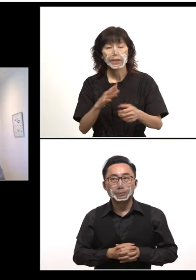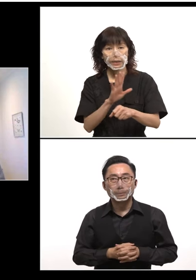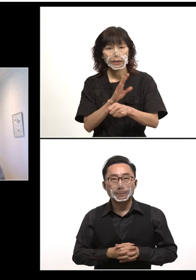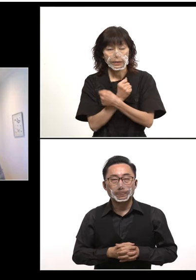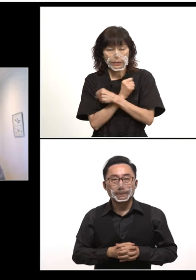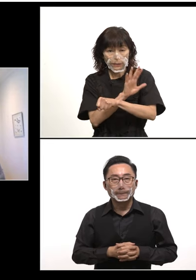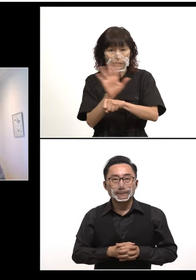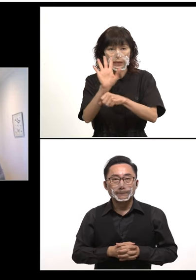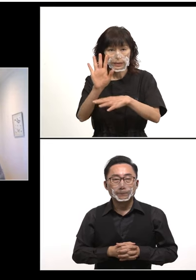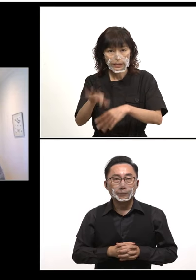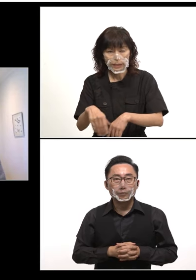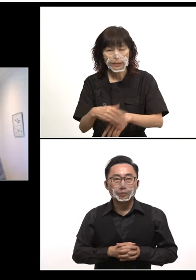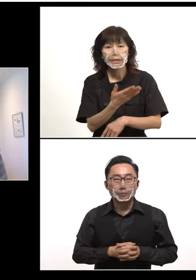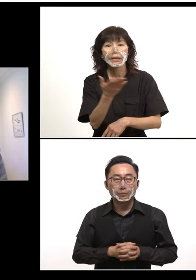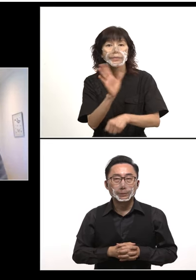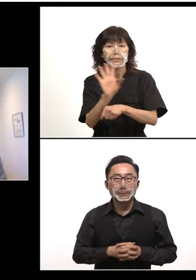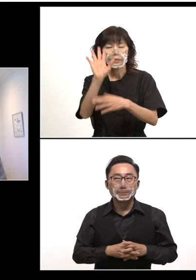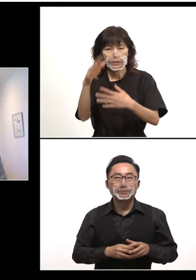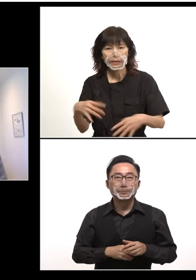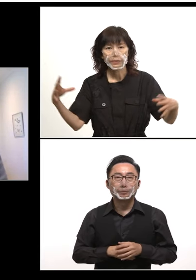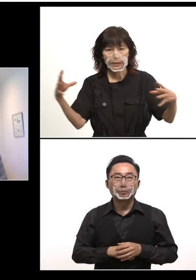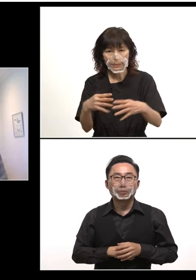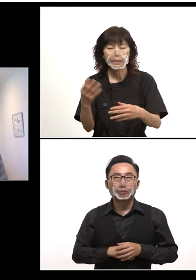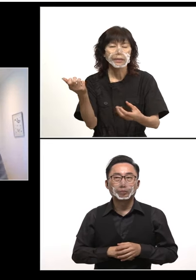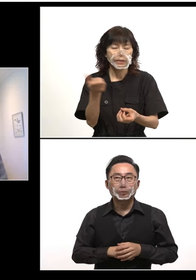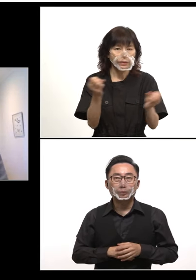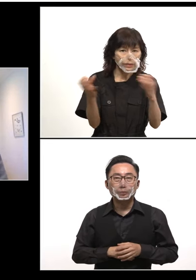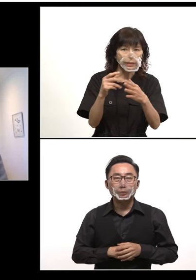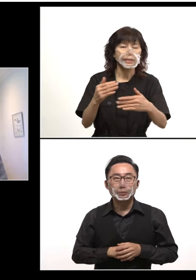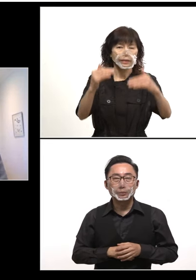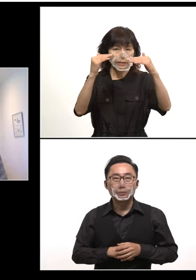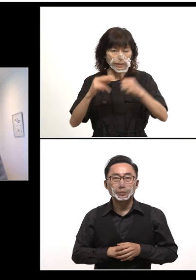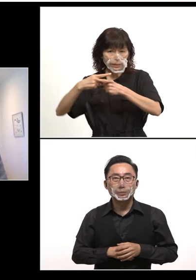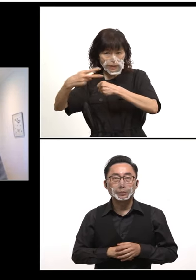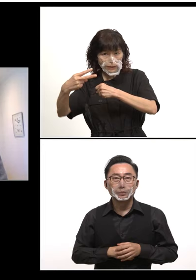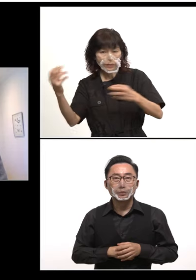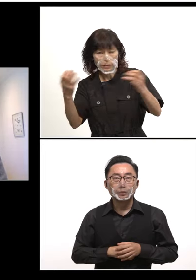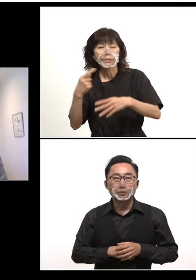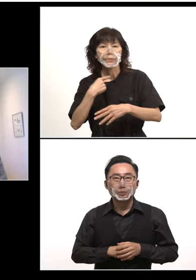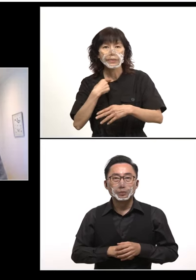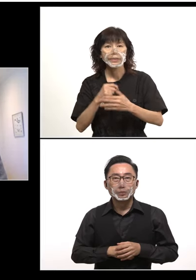come back 5 minutes later. We will then start the part two panel discussion. Thank you very much.